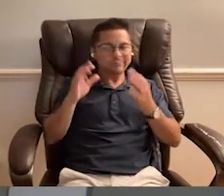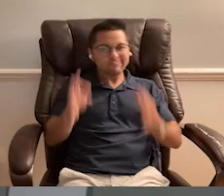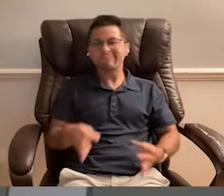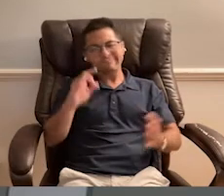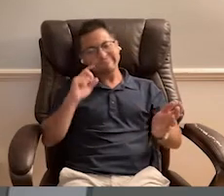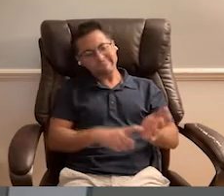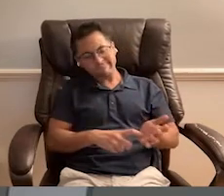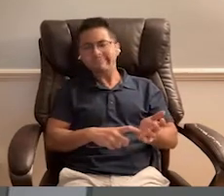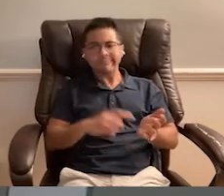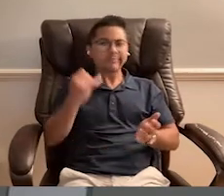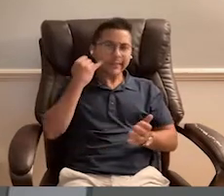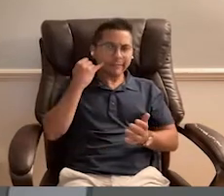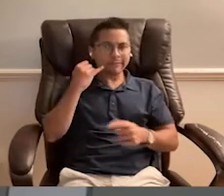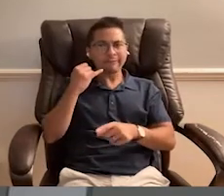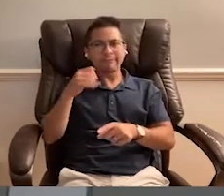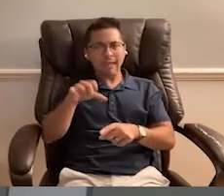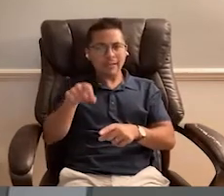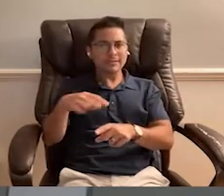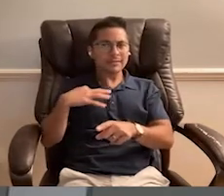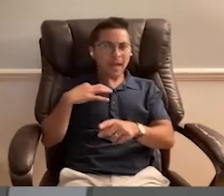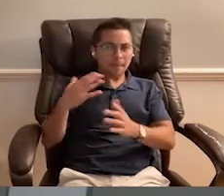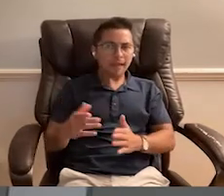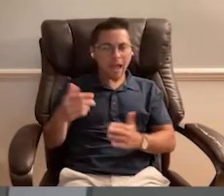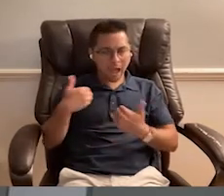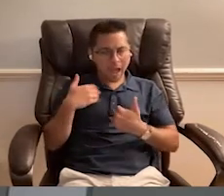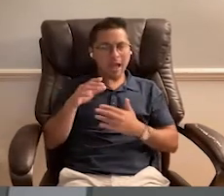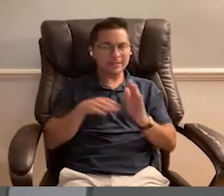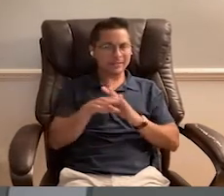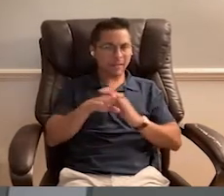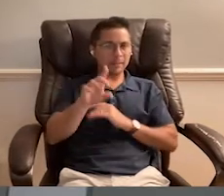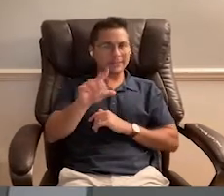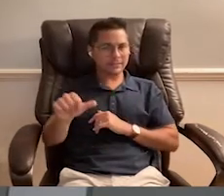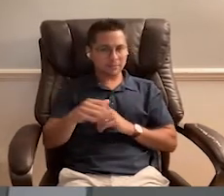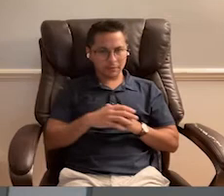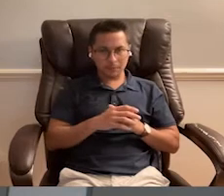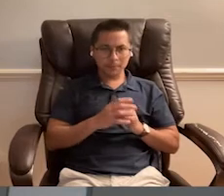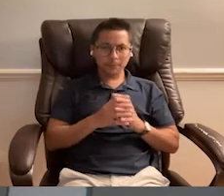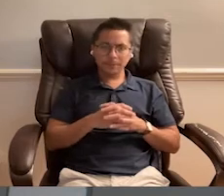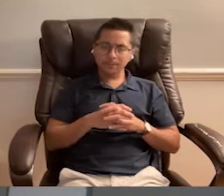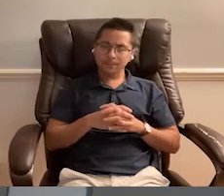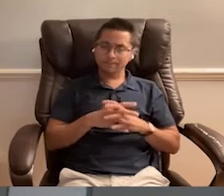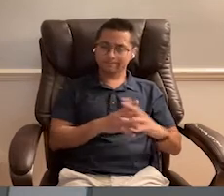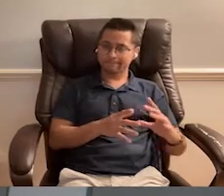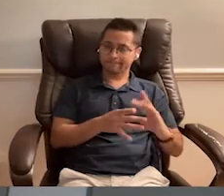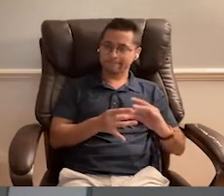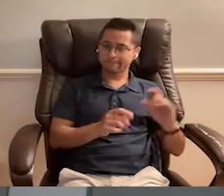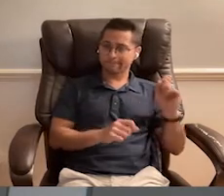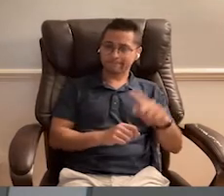one to definitively tell whether or not the applicant has a developmental